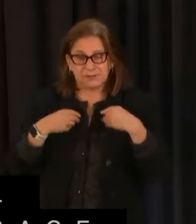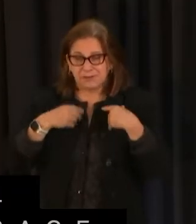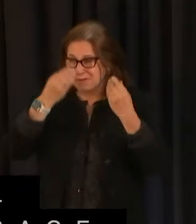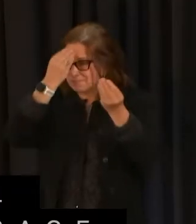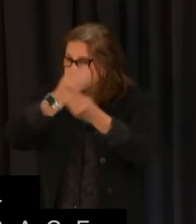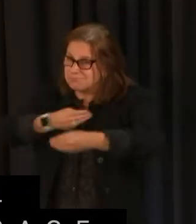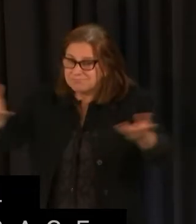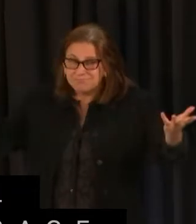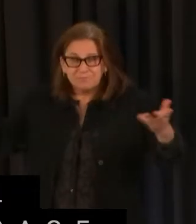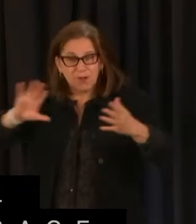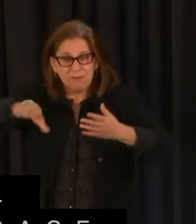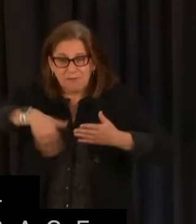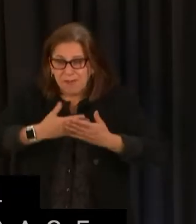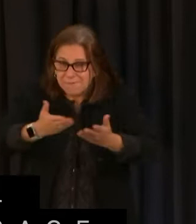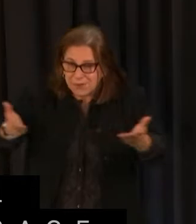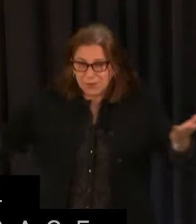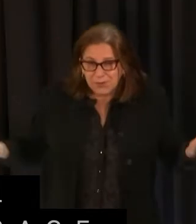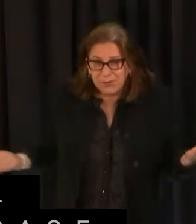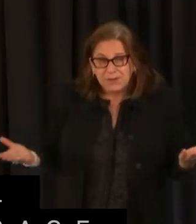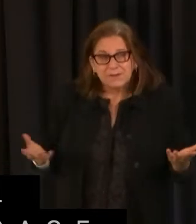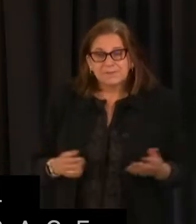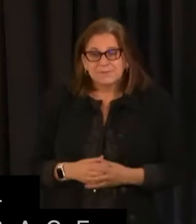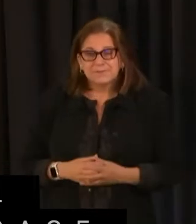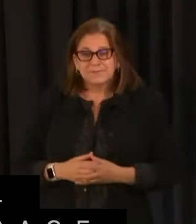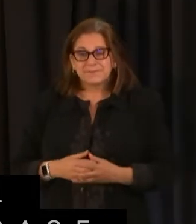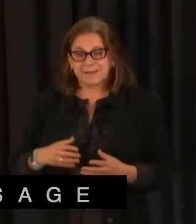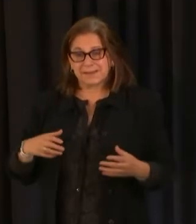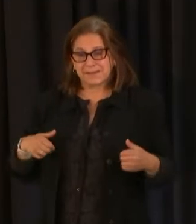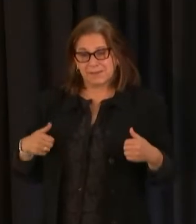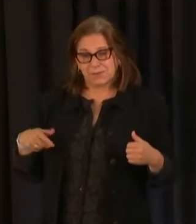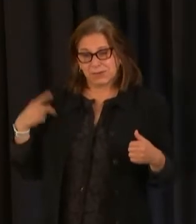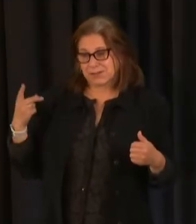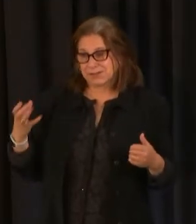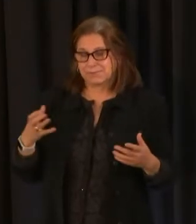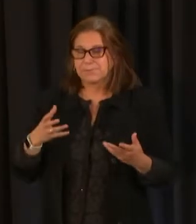but also for the residents of the DMV.